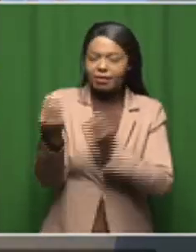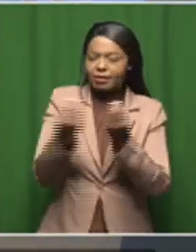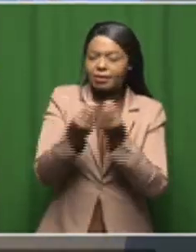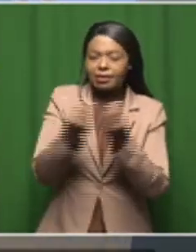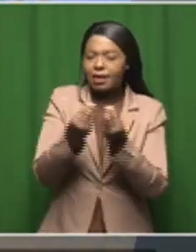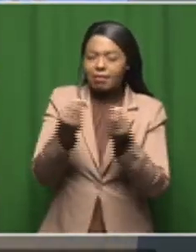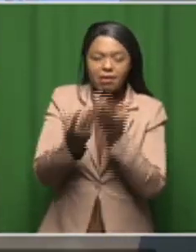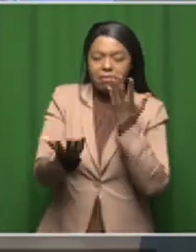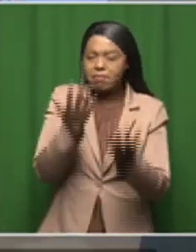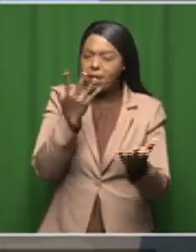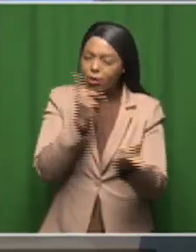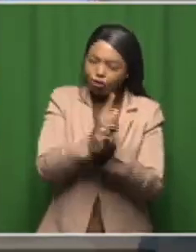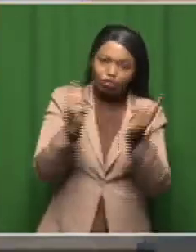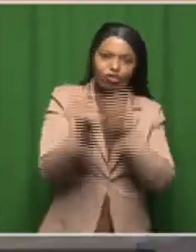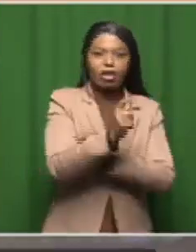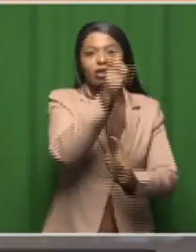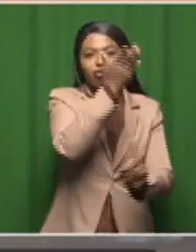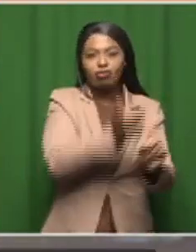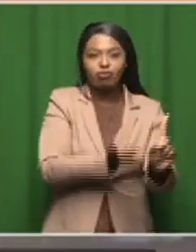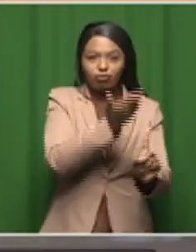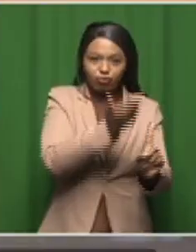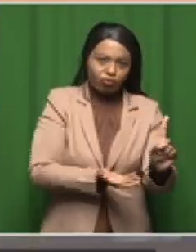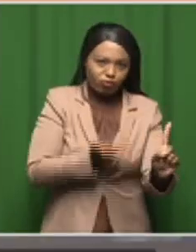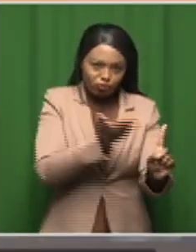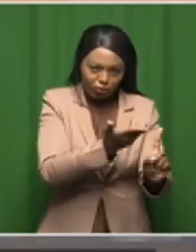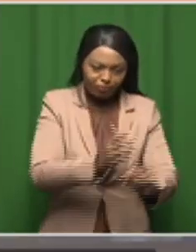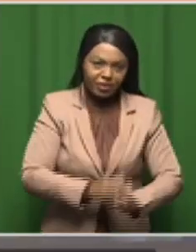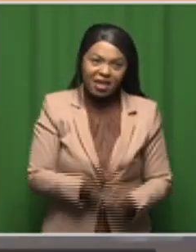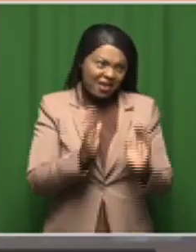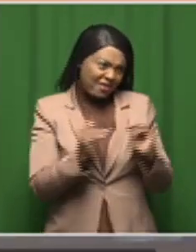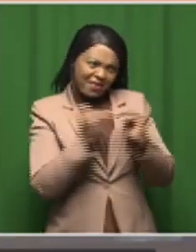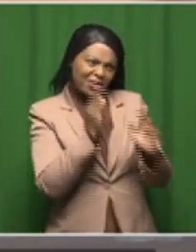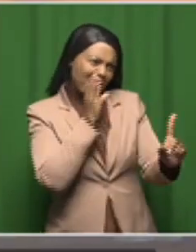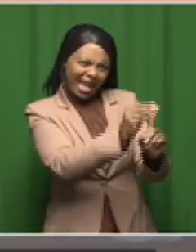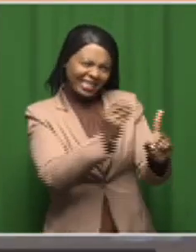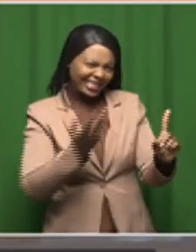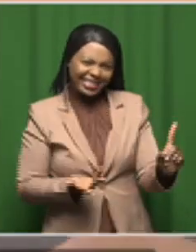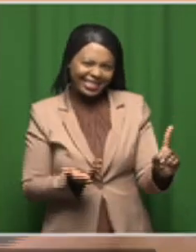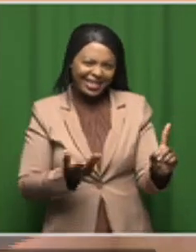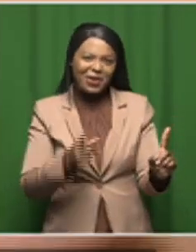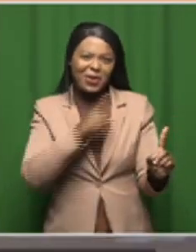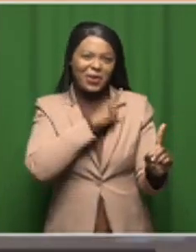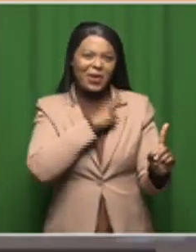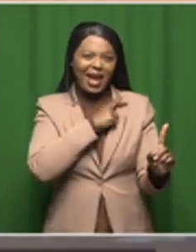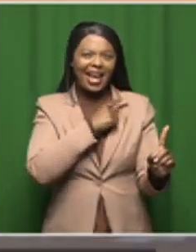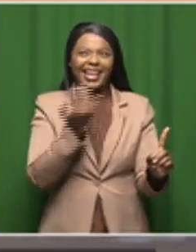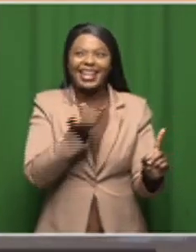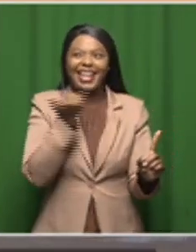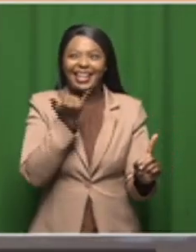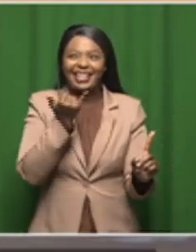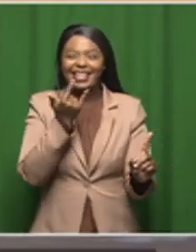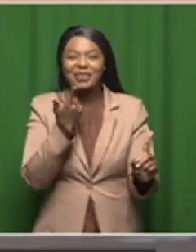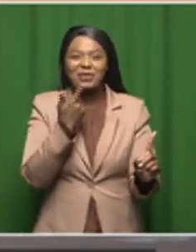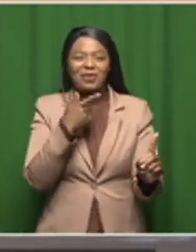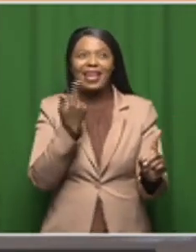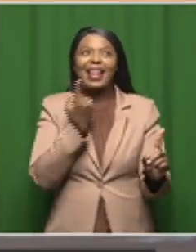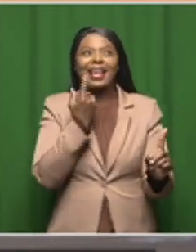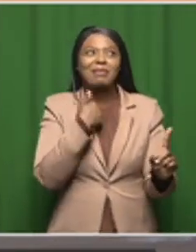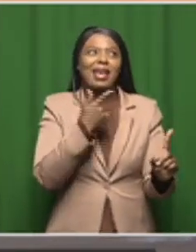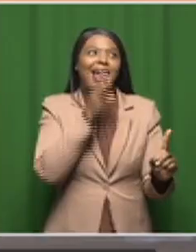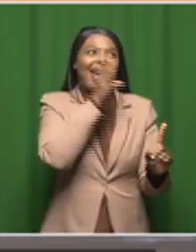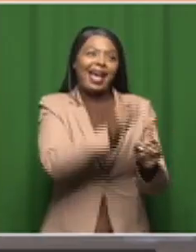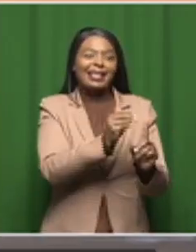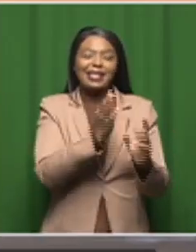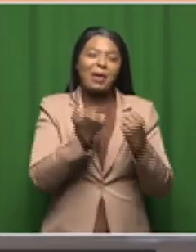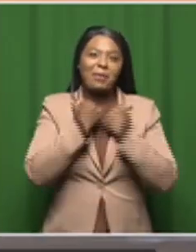changed you? Is it fair to ask you that? Because it's like asking a parent to choose their favorite child. Well, you know,